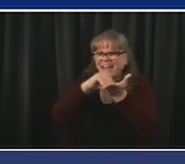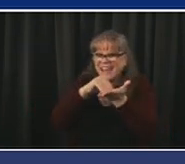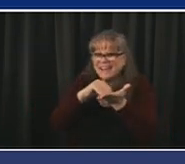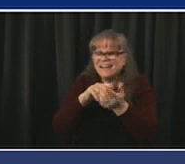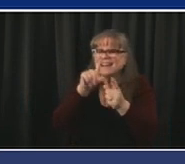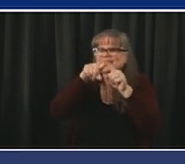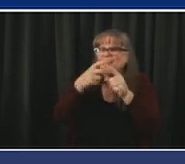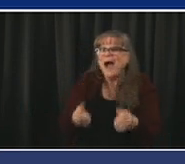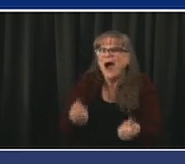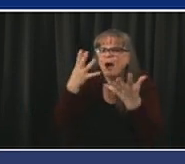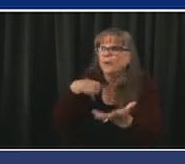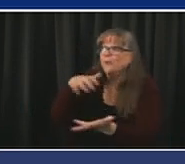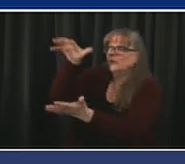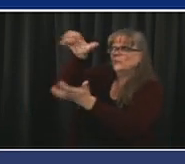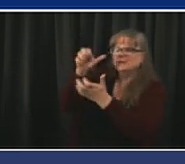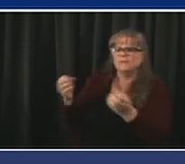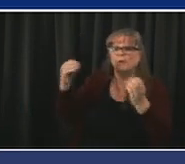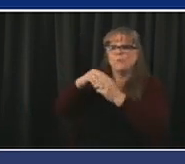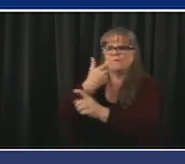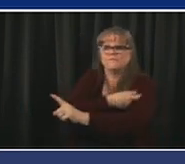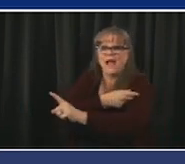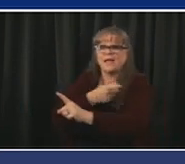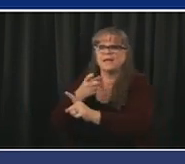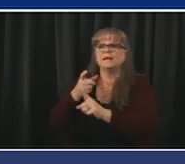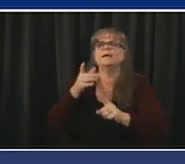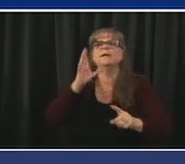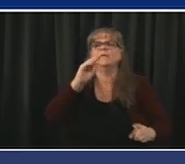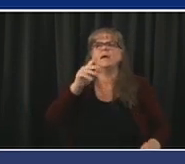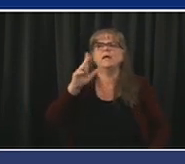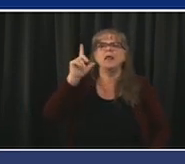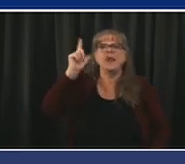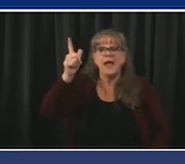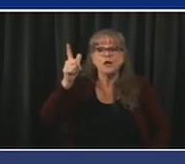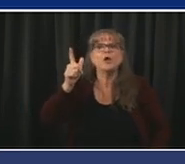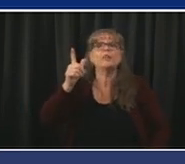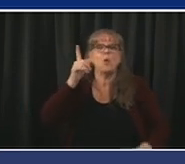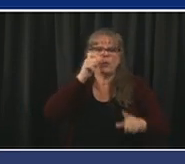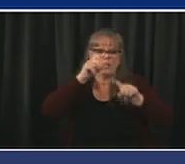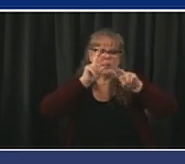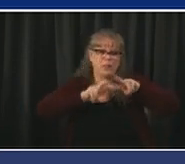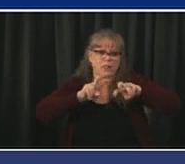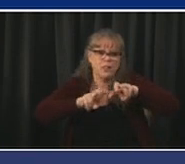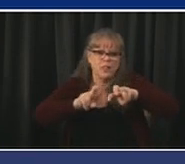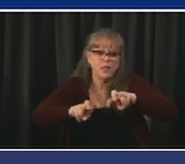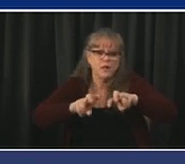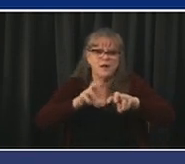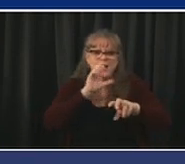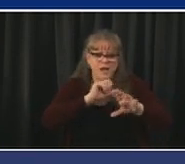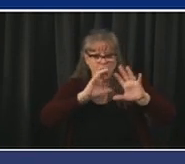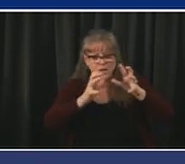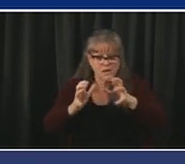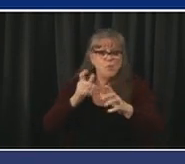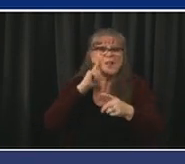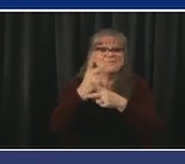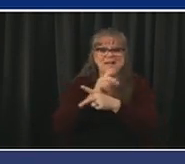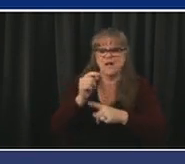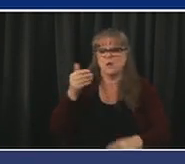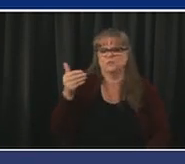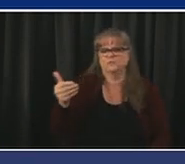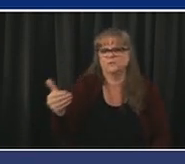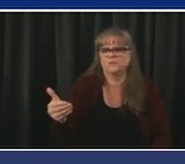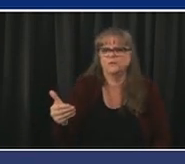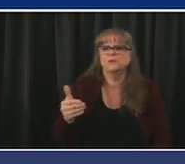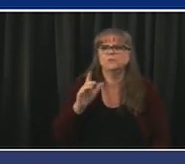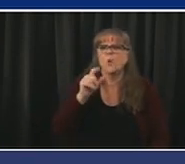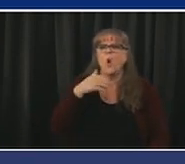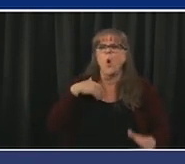35 and up, or something along those lines, starting, as I said, hopefully by the first week in May. We don't yet have the visibility